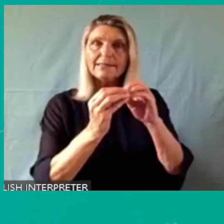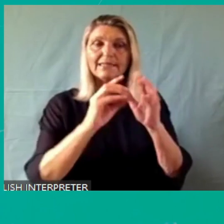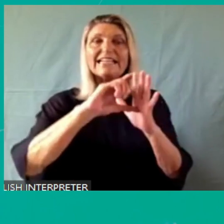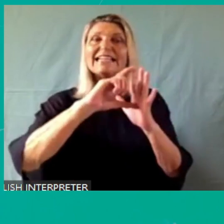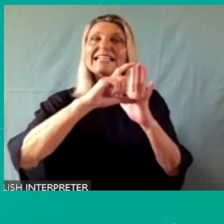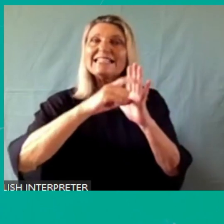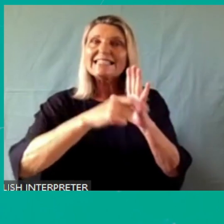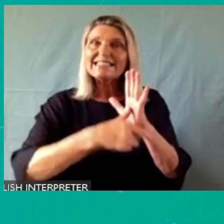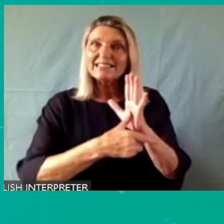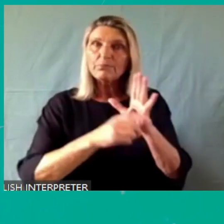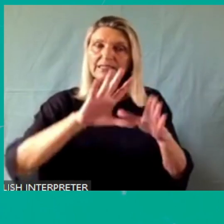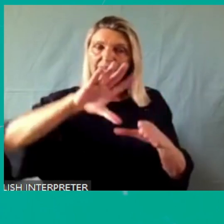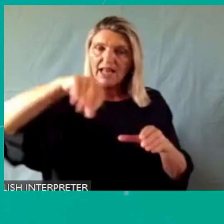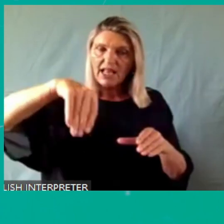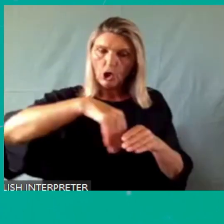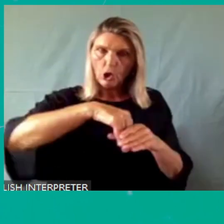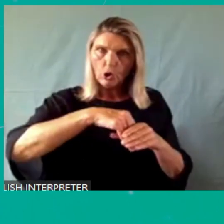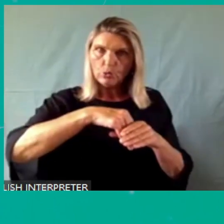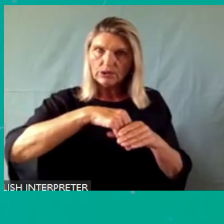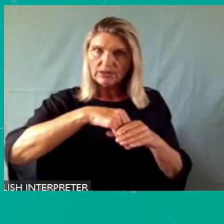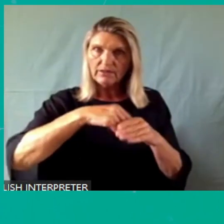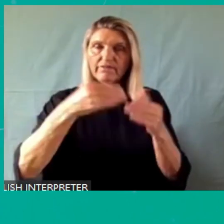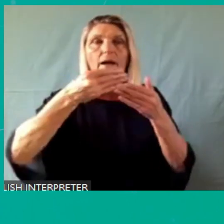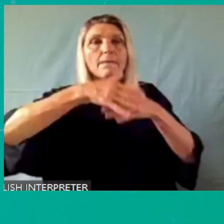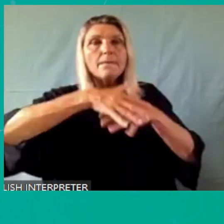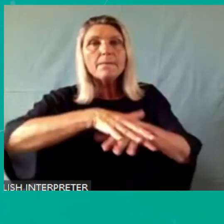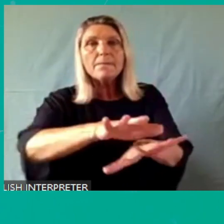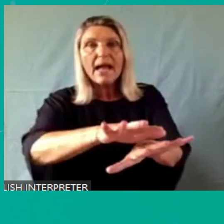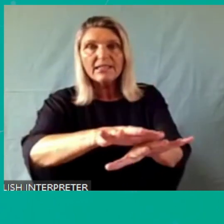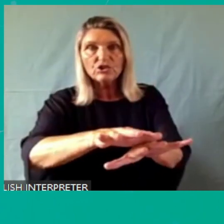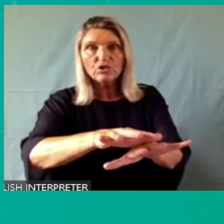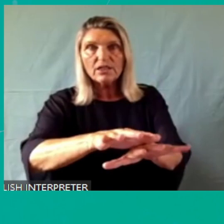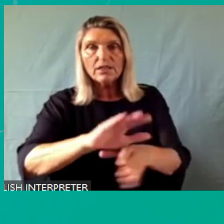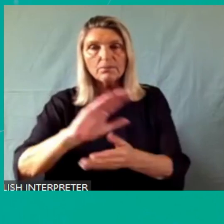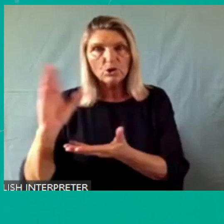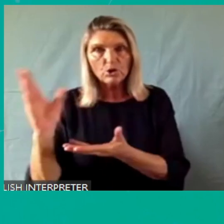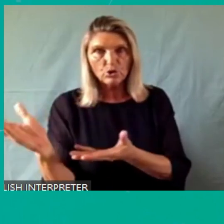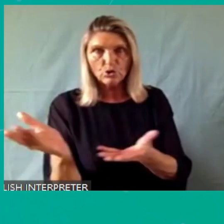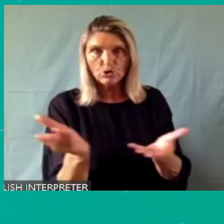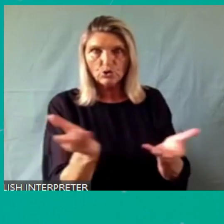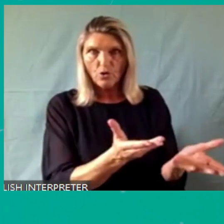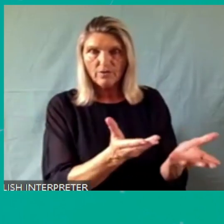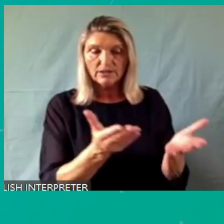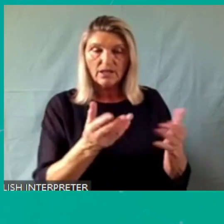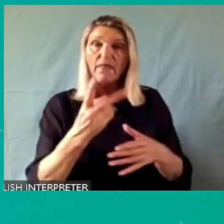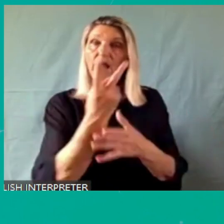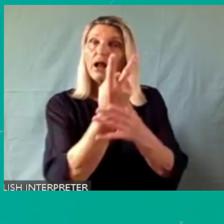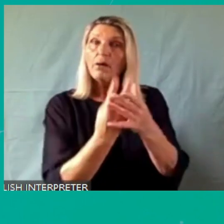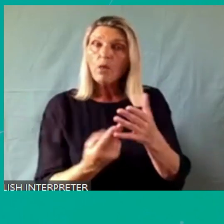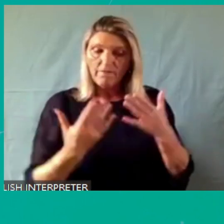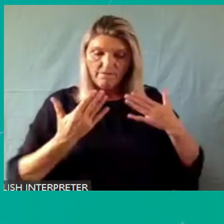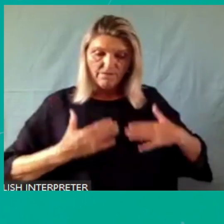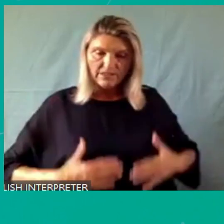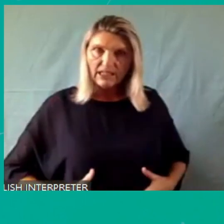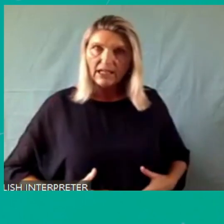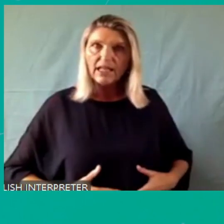mainstream services that are accessible physically and have accessible information